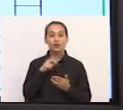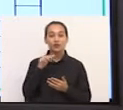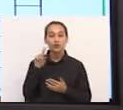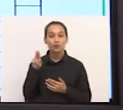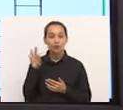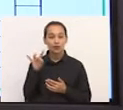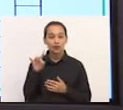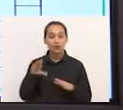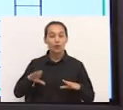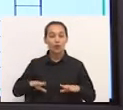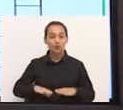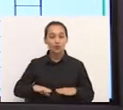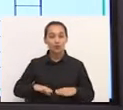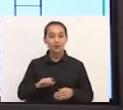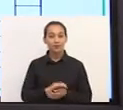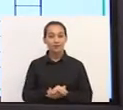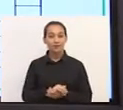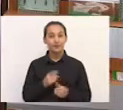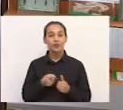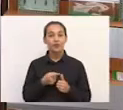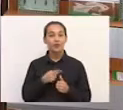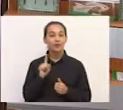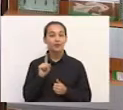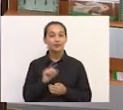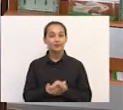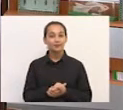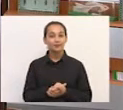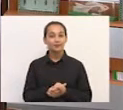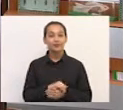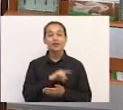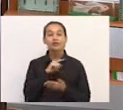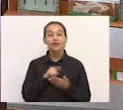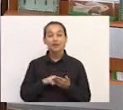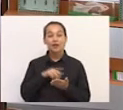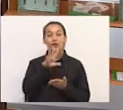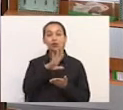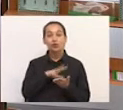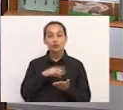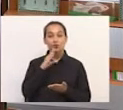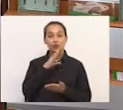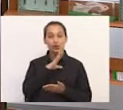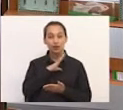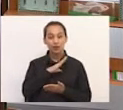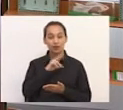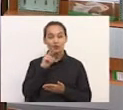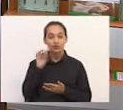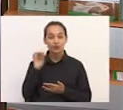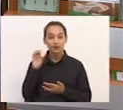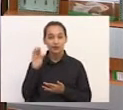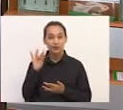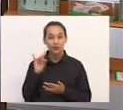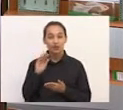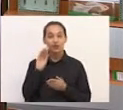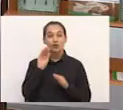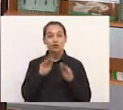ot. Dostonda nima deb keltirilgan? Savollarni yozib olgan bo'lsangiz, ushbu krossvordimizga